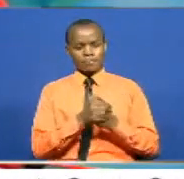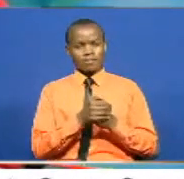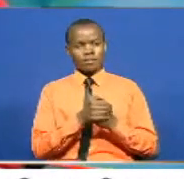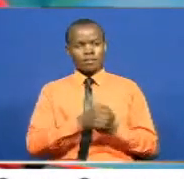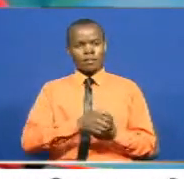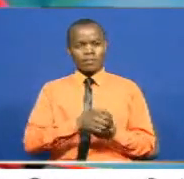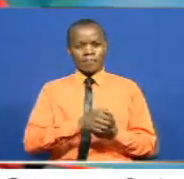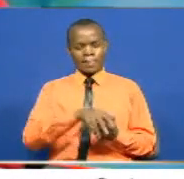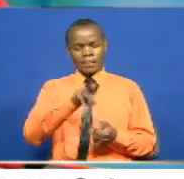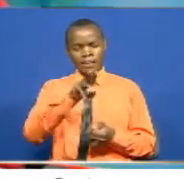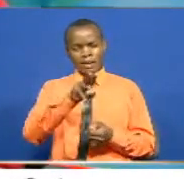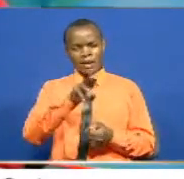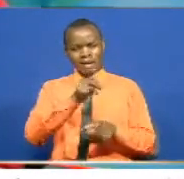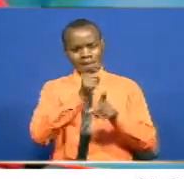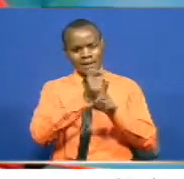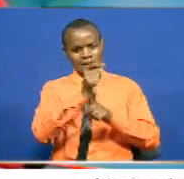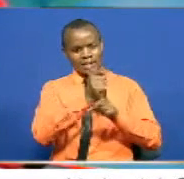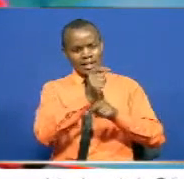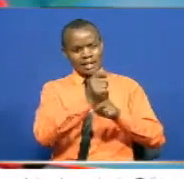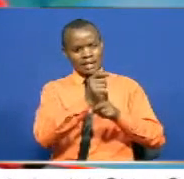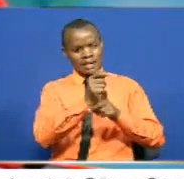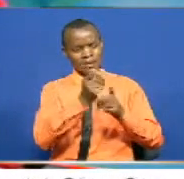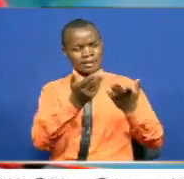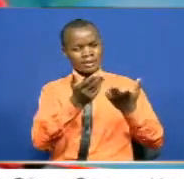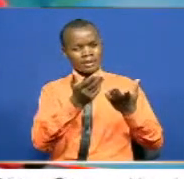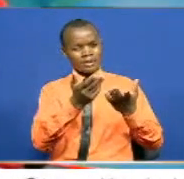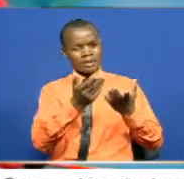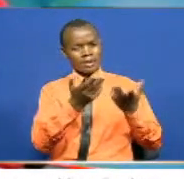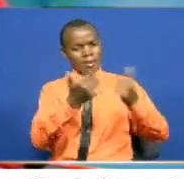Morans camp. What's the state of health of your players?